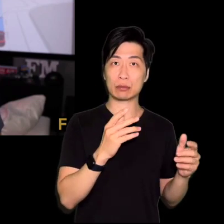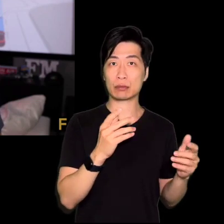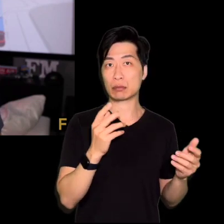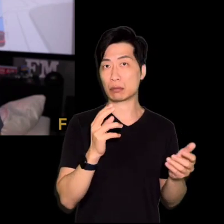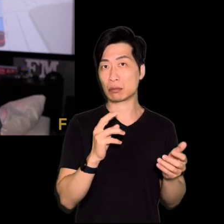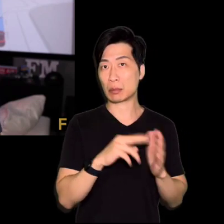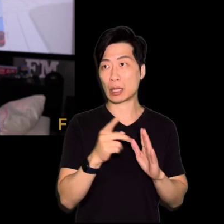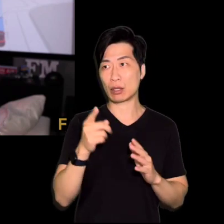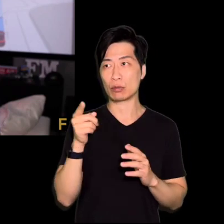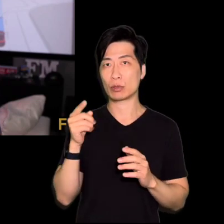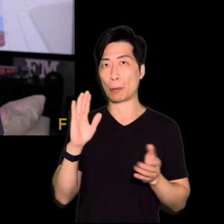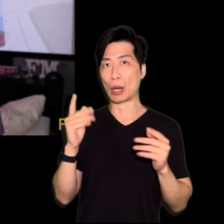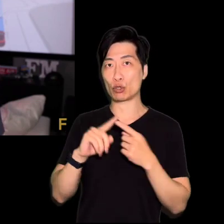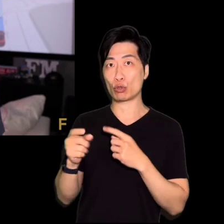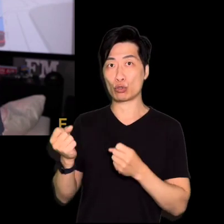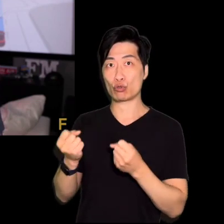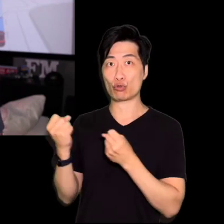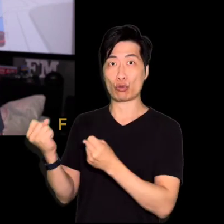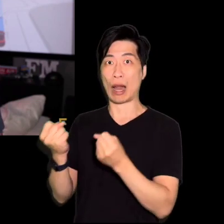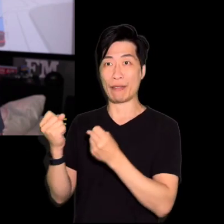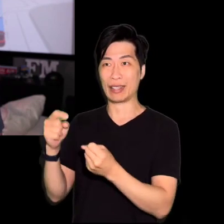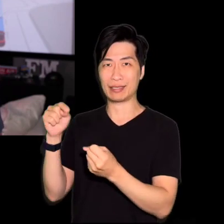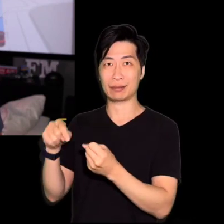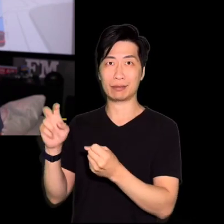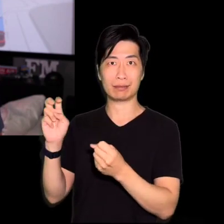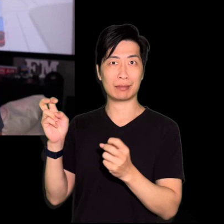be successful? Because if you really think about driving,